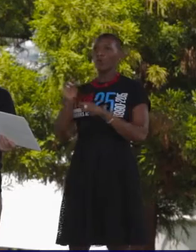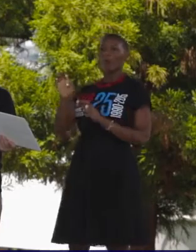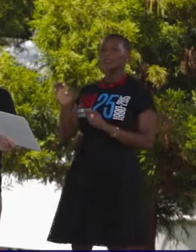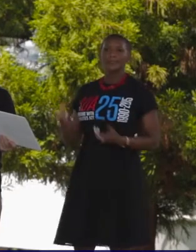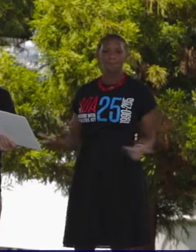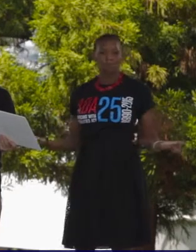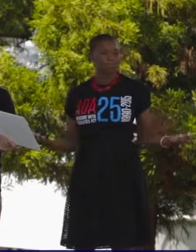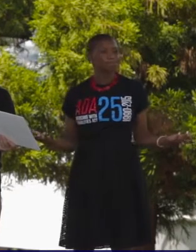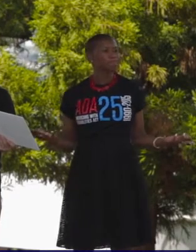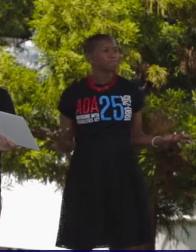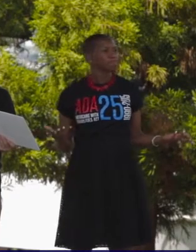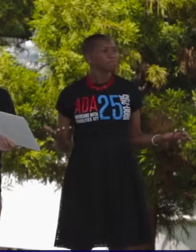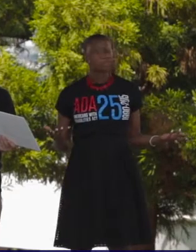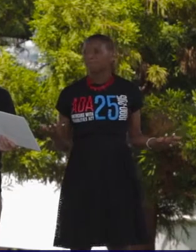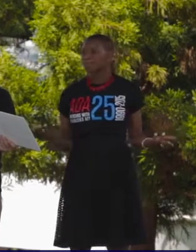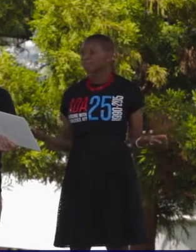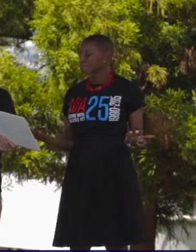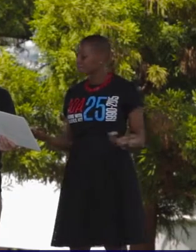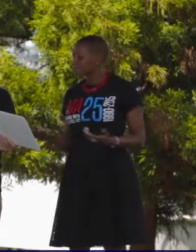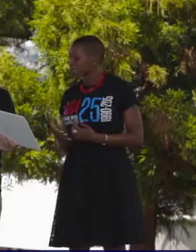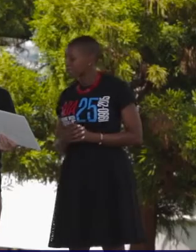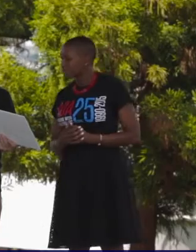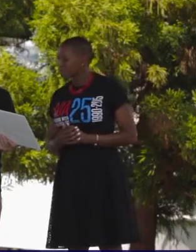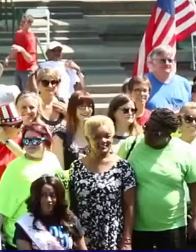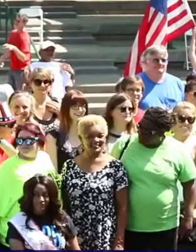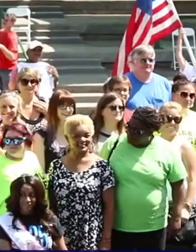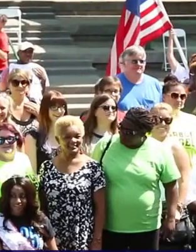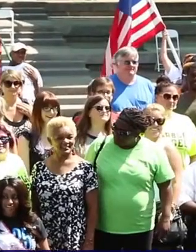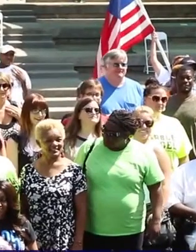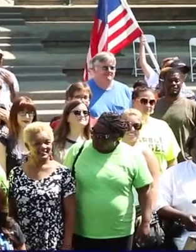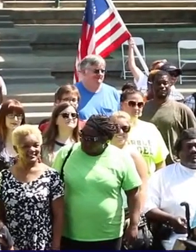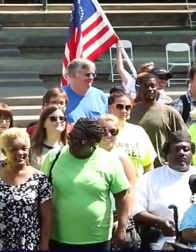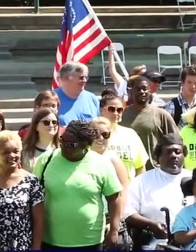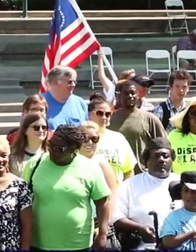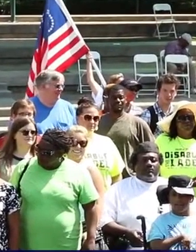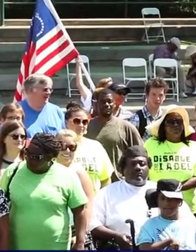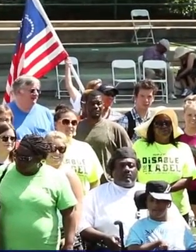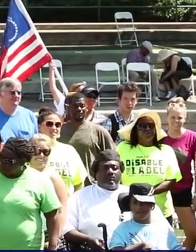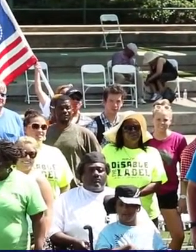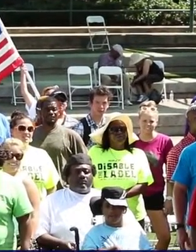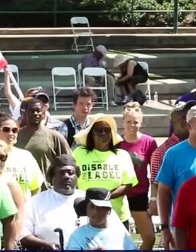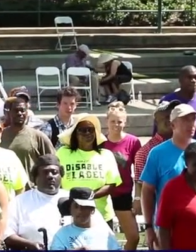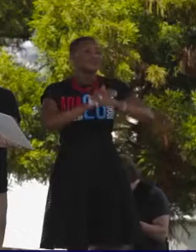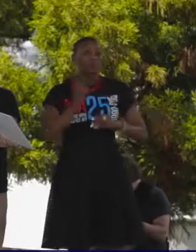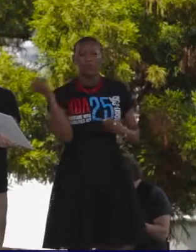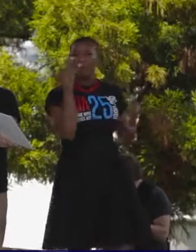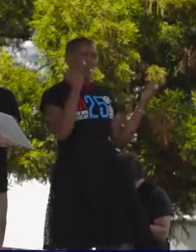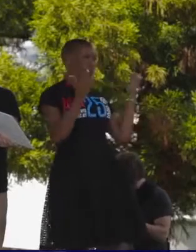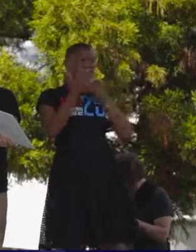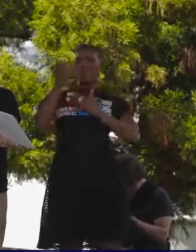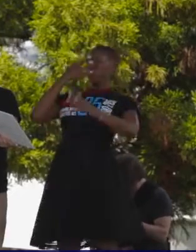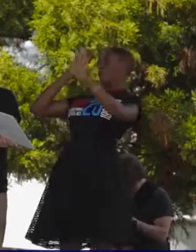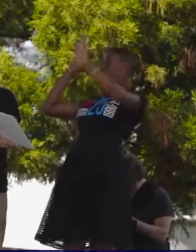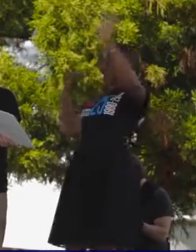so many people, a large percentage of people with disabilities, who are out of the workforce, because there are too many hurdles that